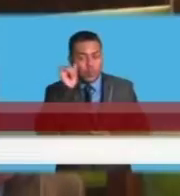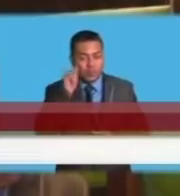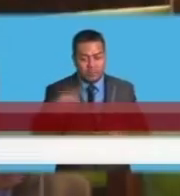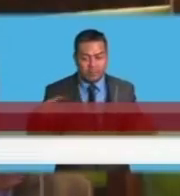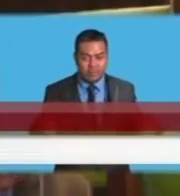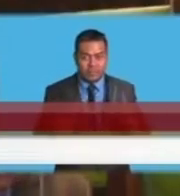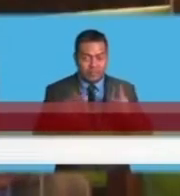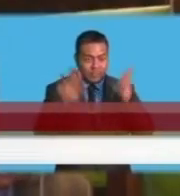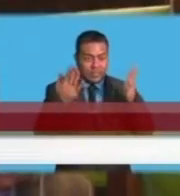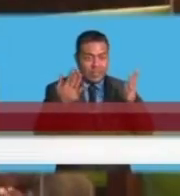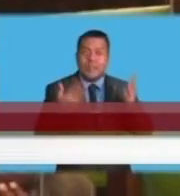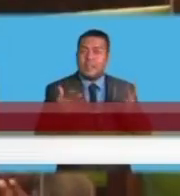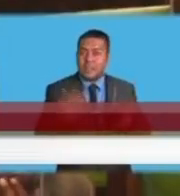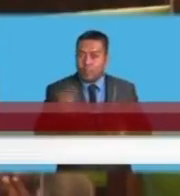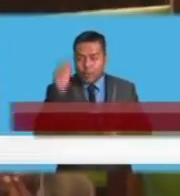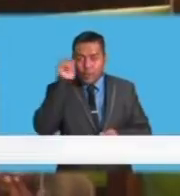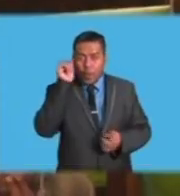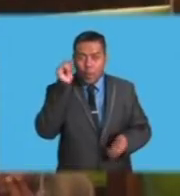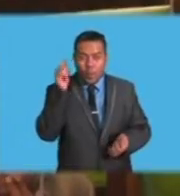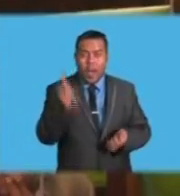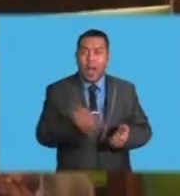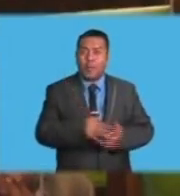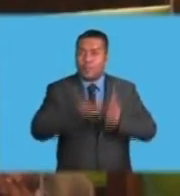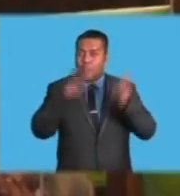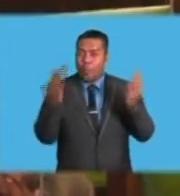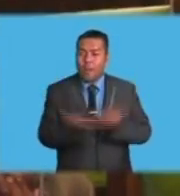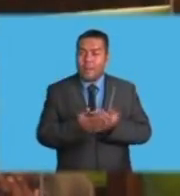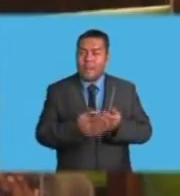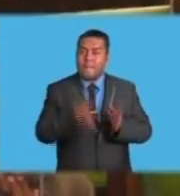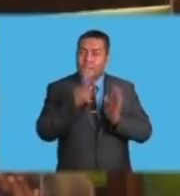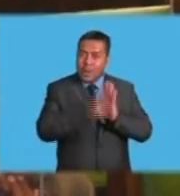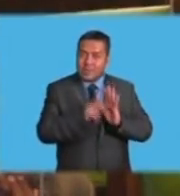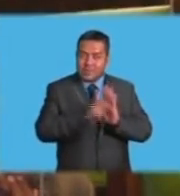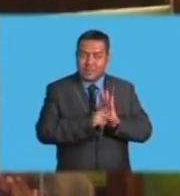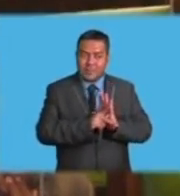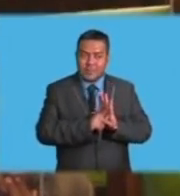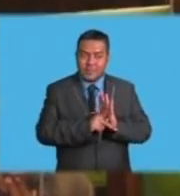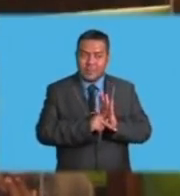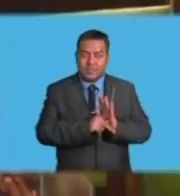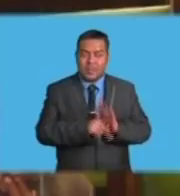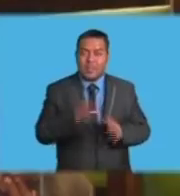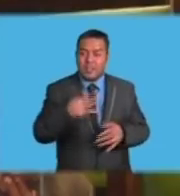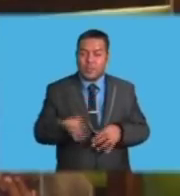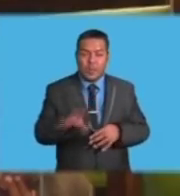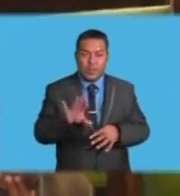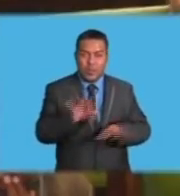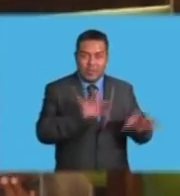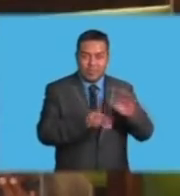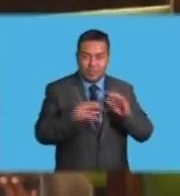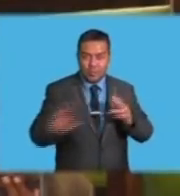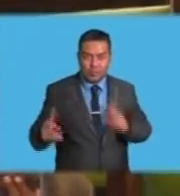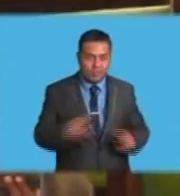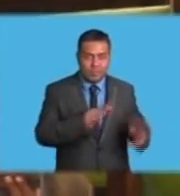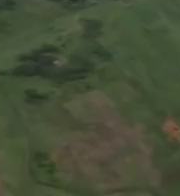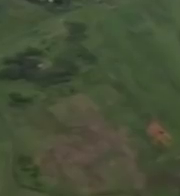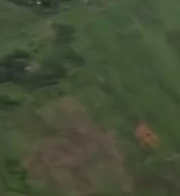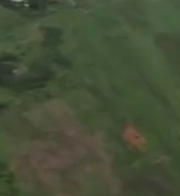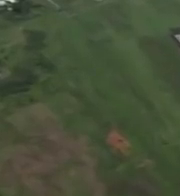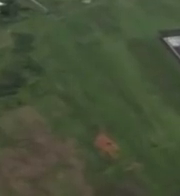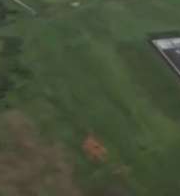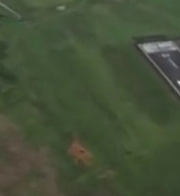able to anticipate world prices. That's the whole point about hedging. That's why you hedge. Don't you understand why you do